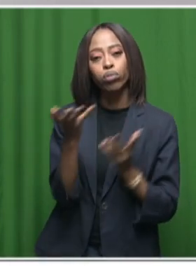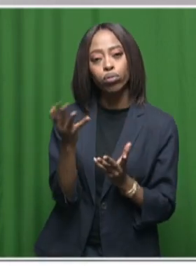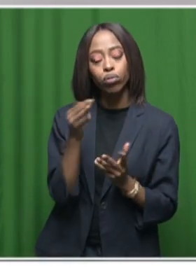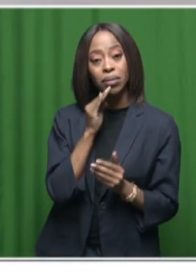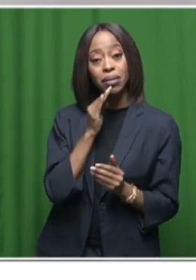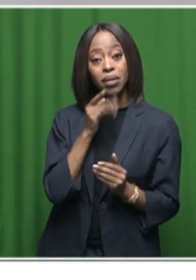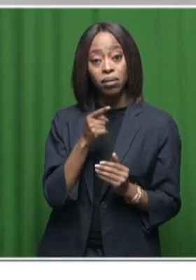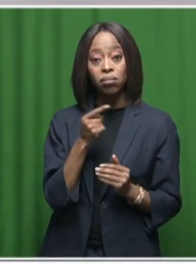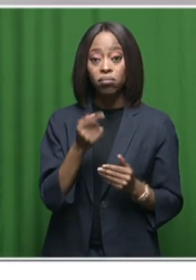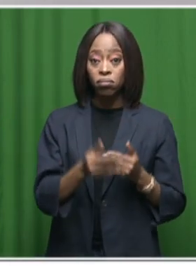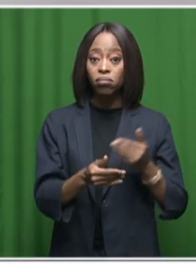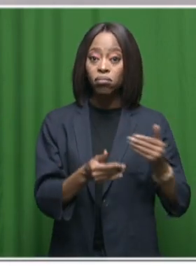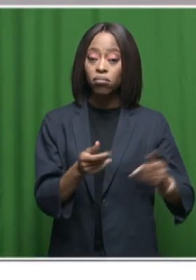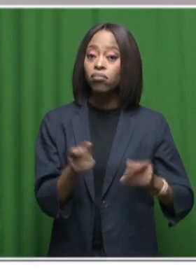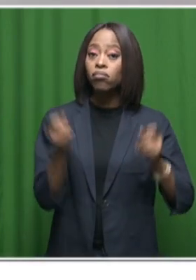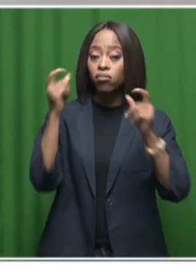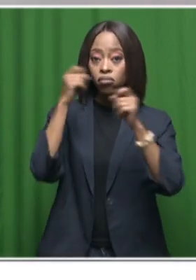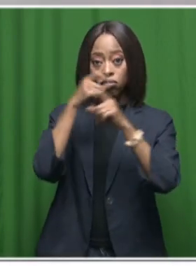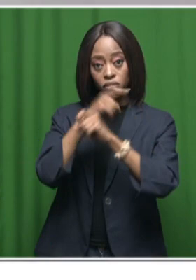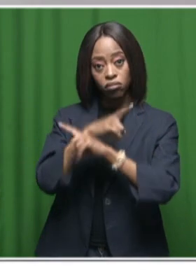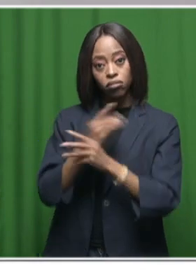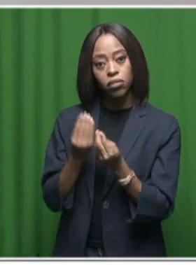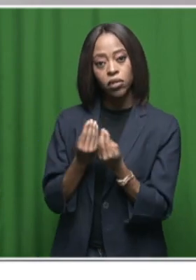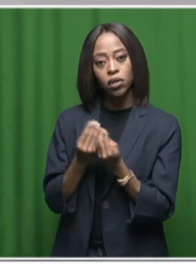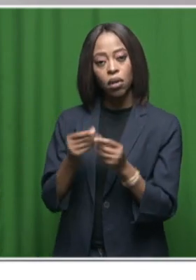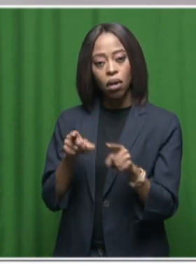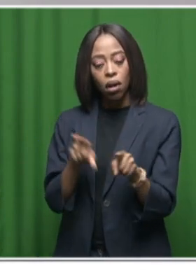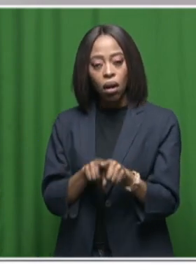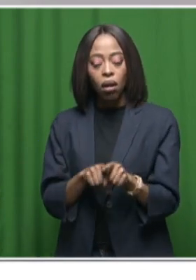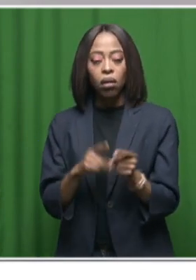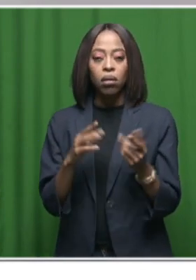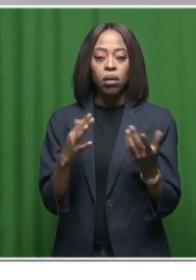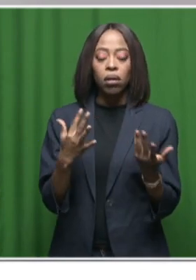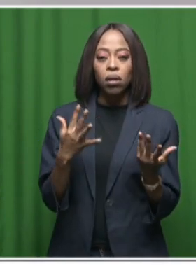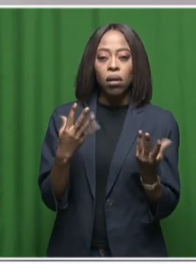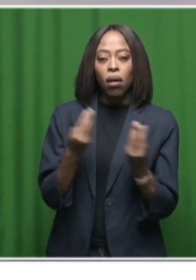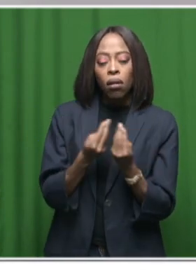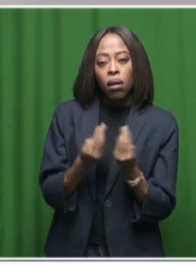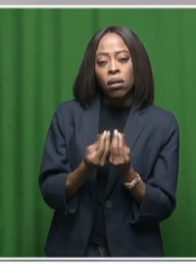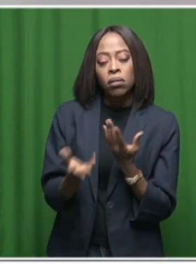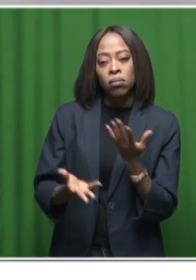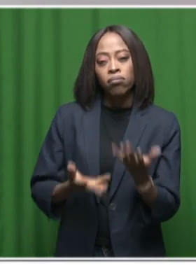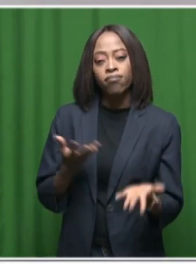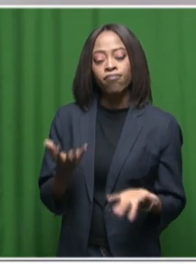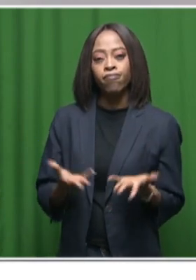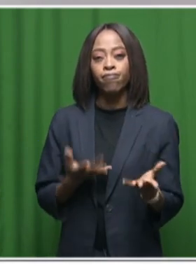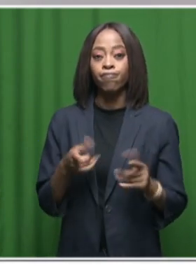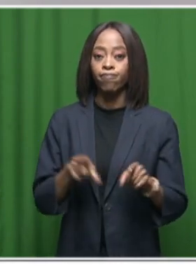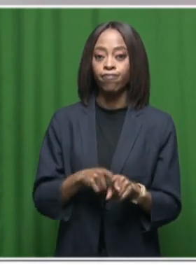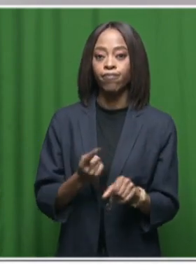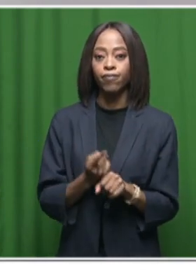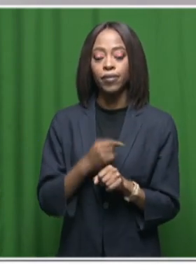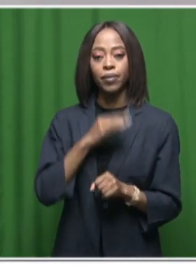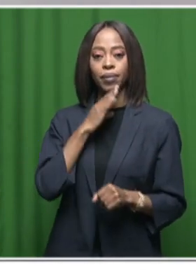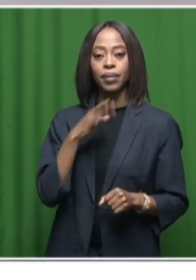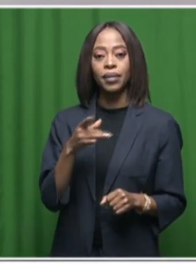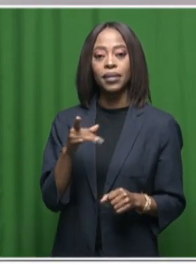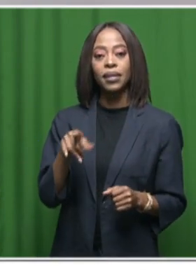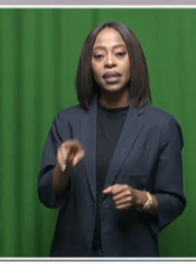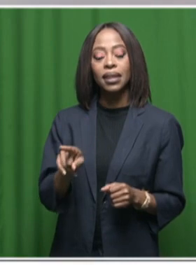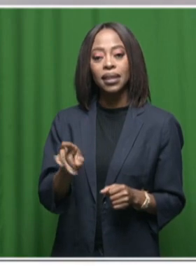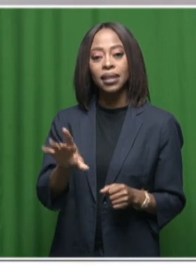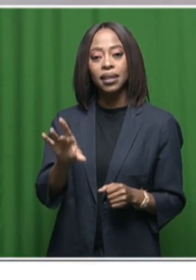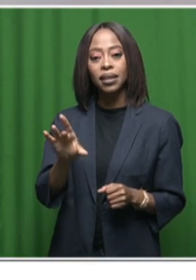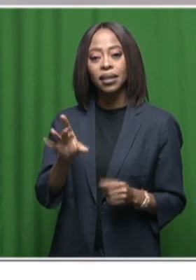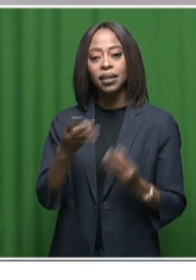overlaying and complex multitude of spatial planes that is that kind of becomes a bit abstract because we